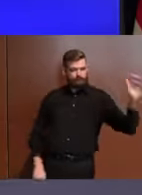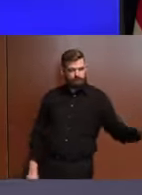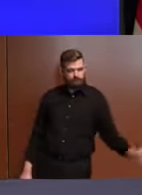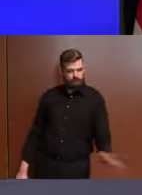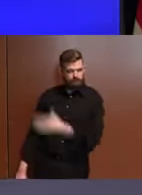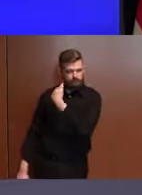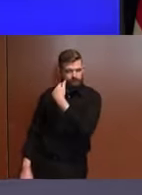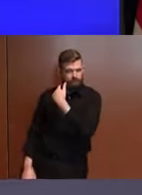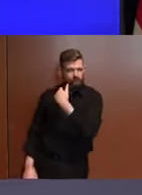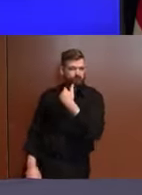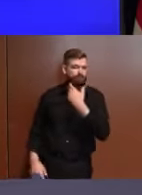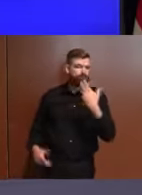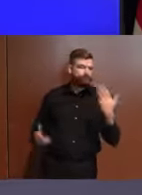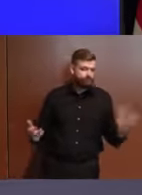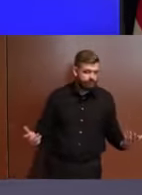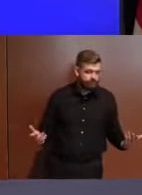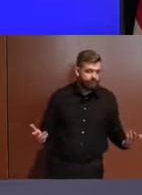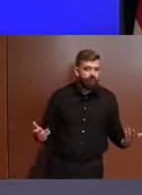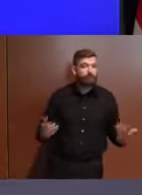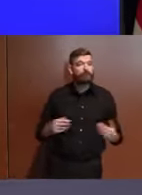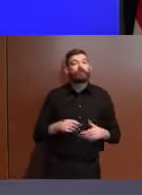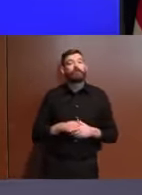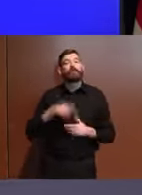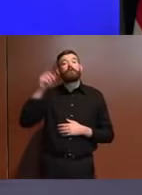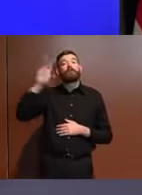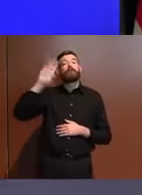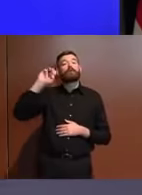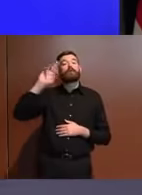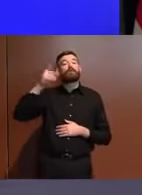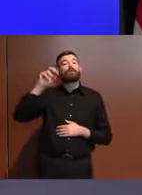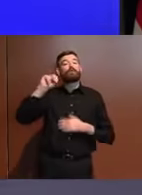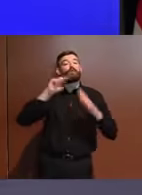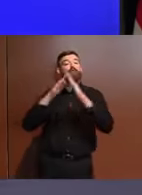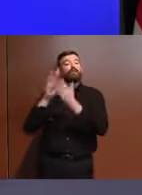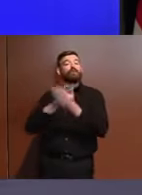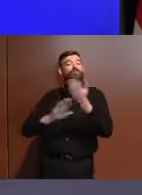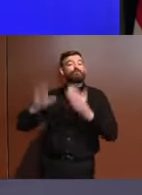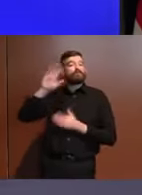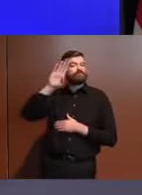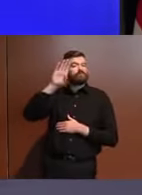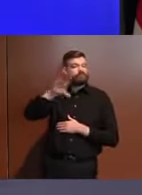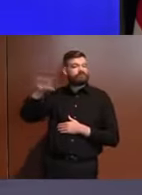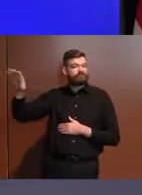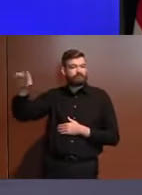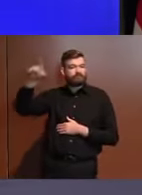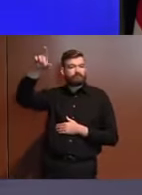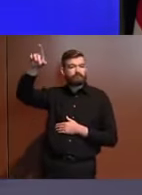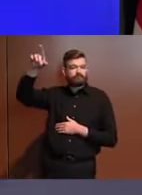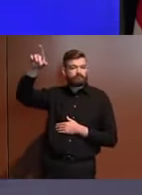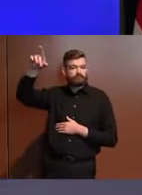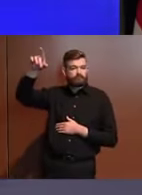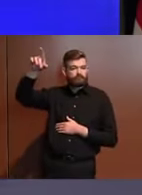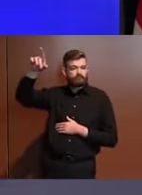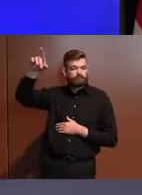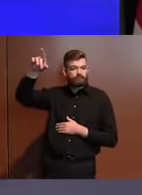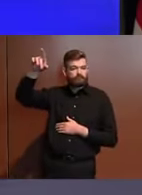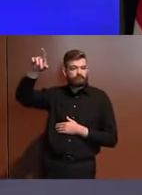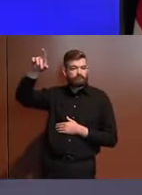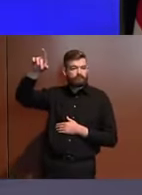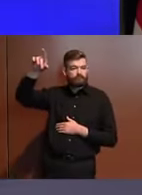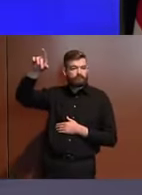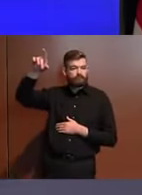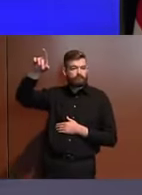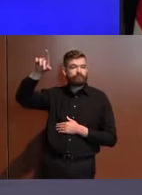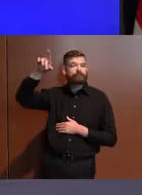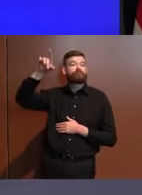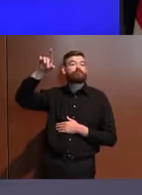right when the Bergen Community College site was opening up, that we were going to commit to that. Well, it took me a little bit longer, but we are committing to it.